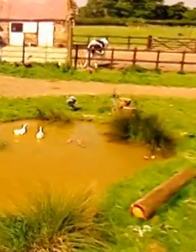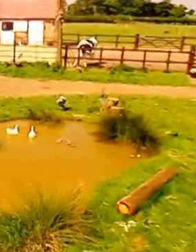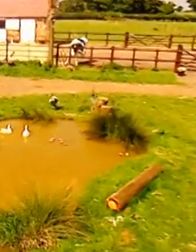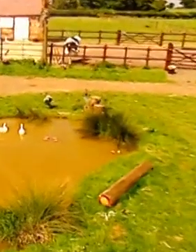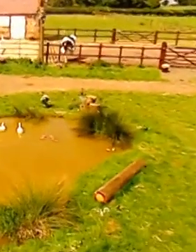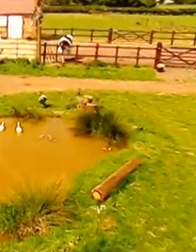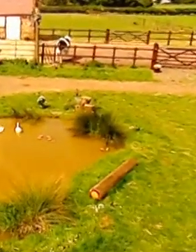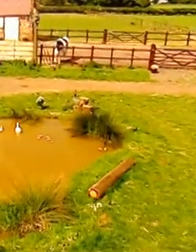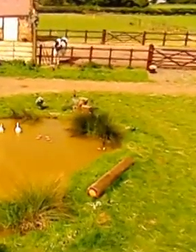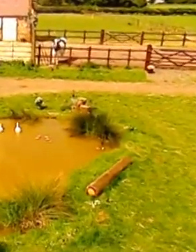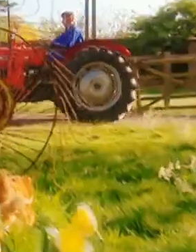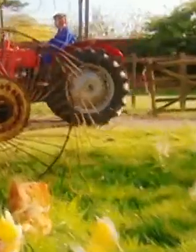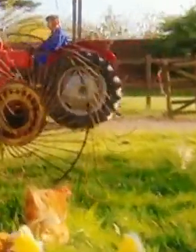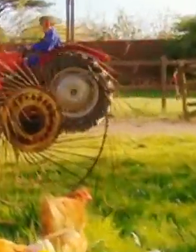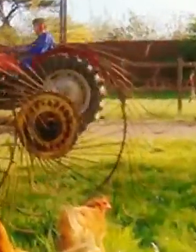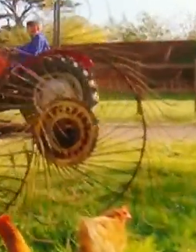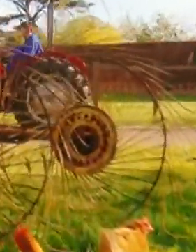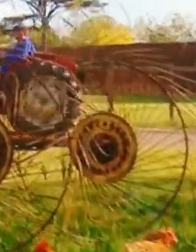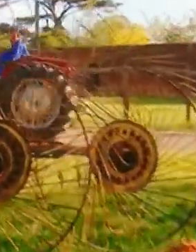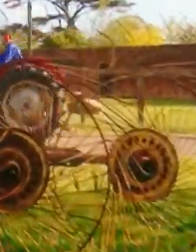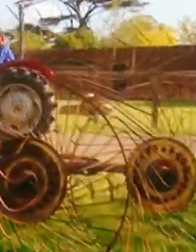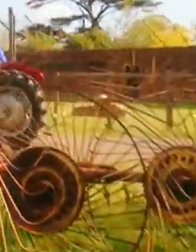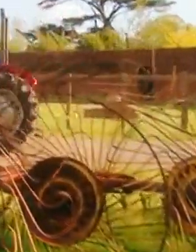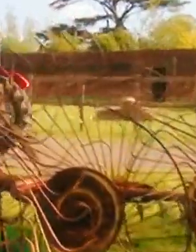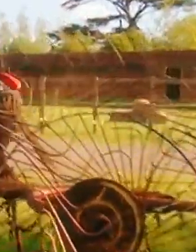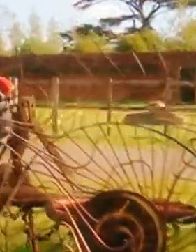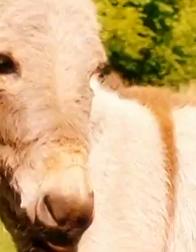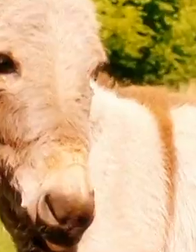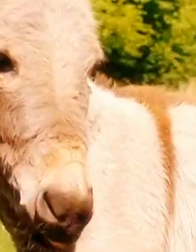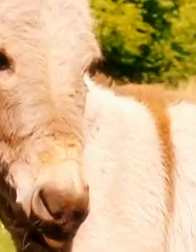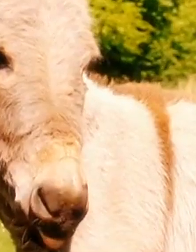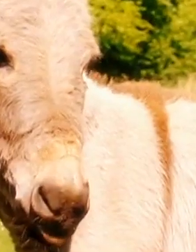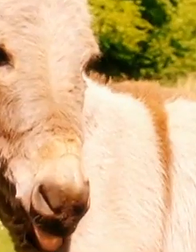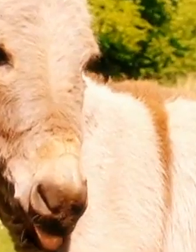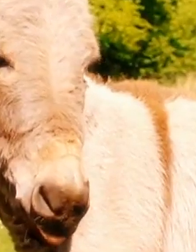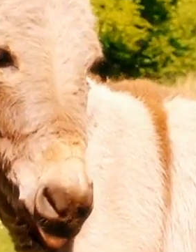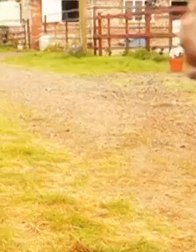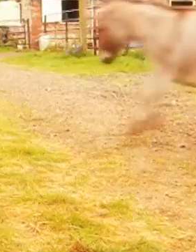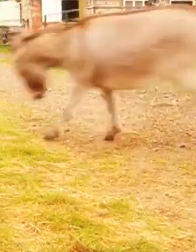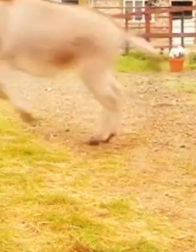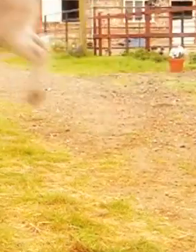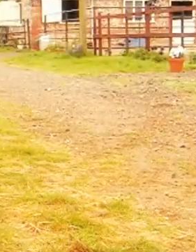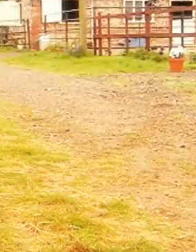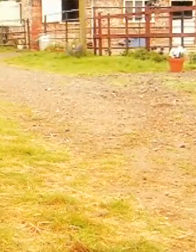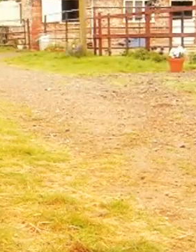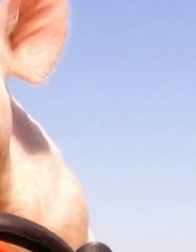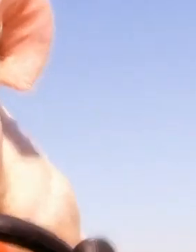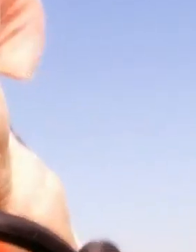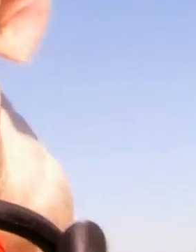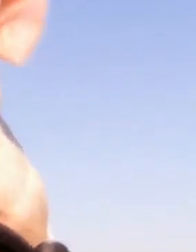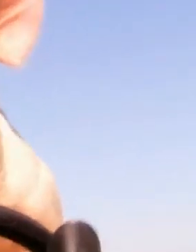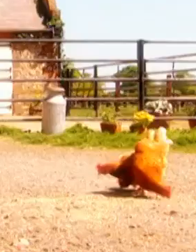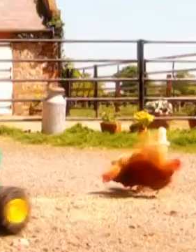It's peaceful here in the country. No busy streets or noisy traffic, just... I don't think we're going to get any rain today. Talking